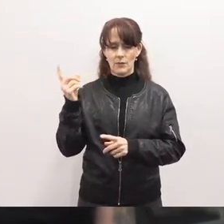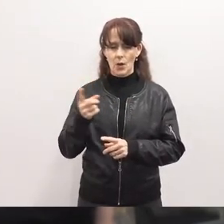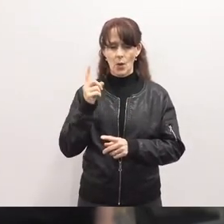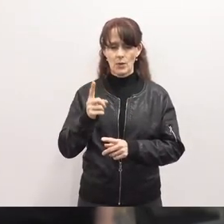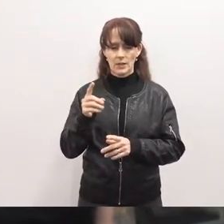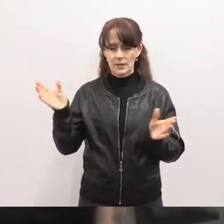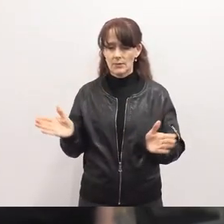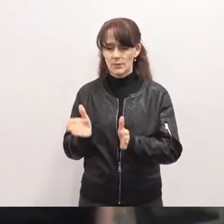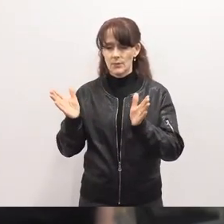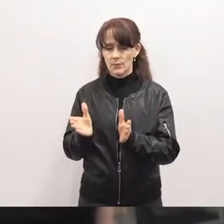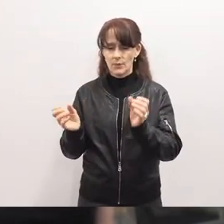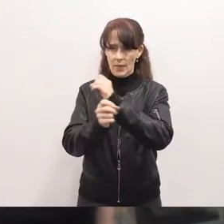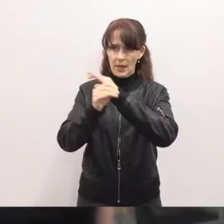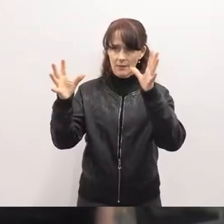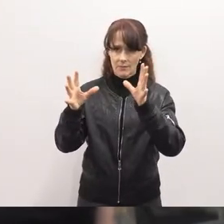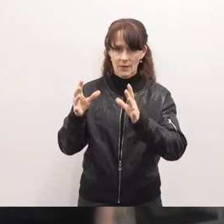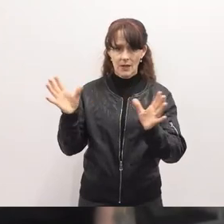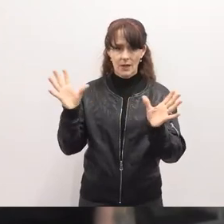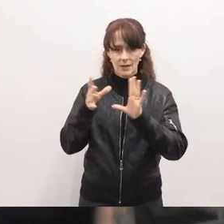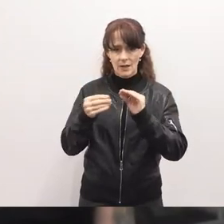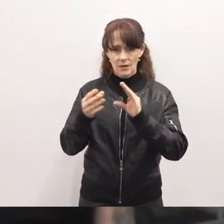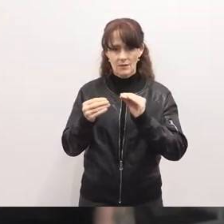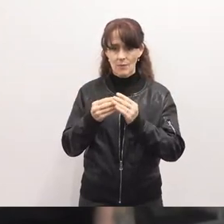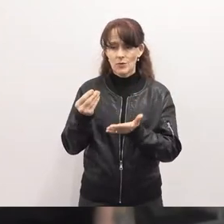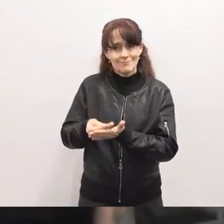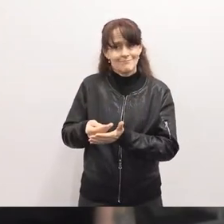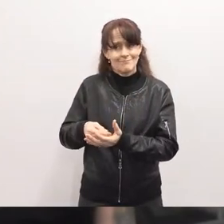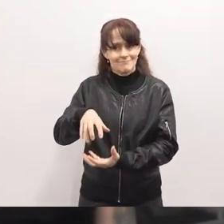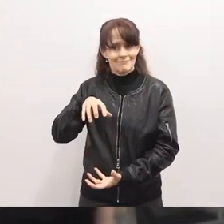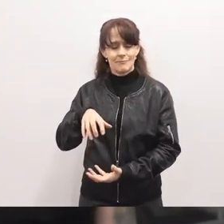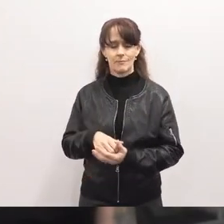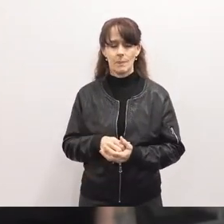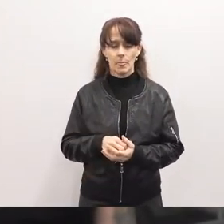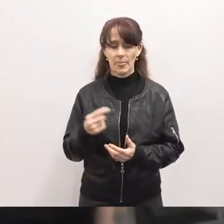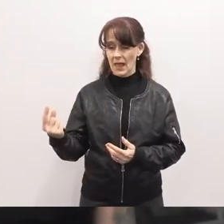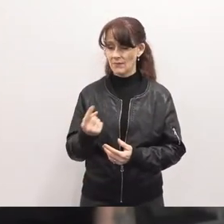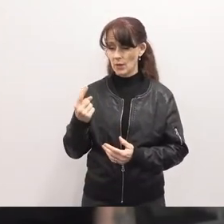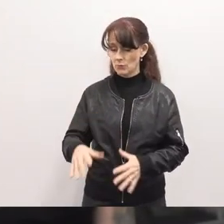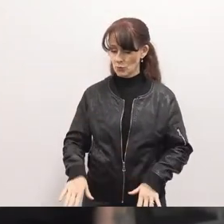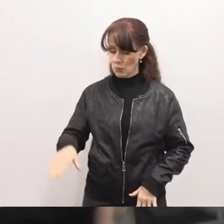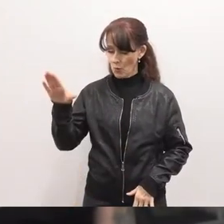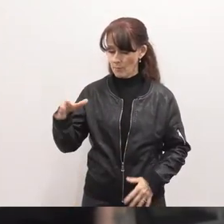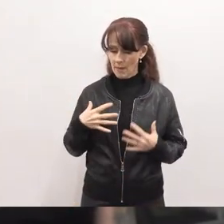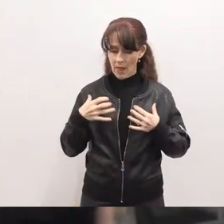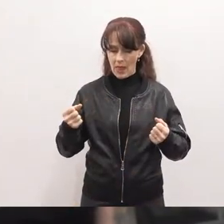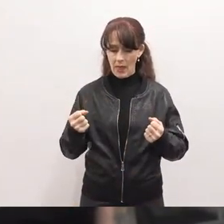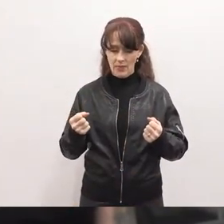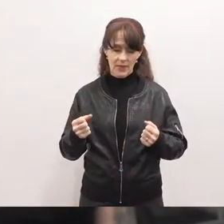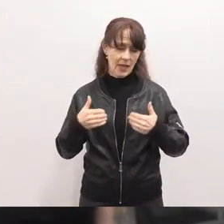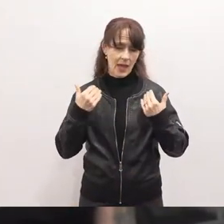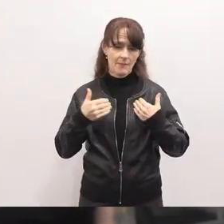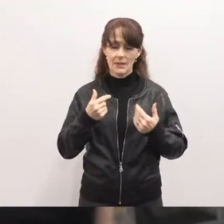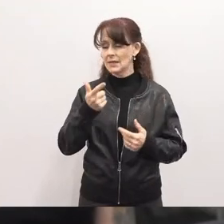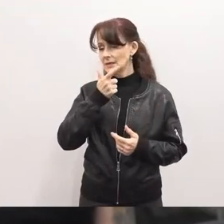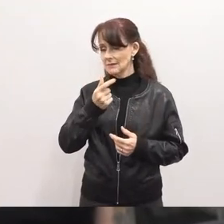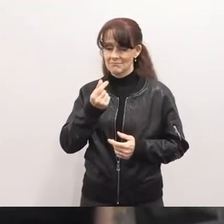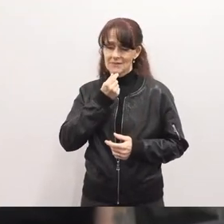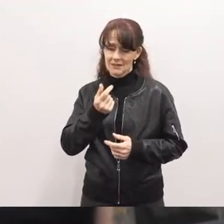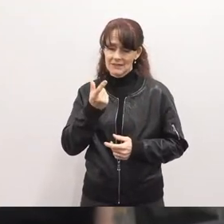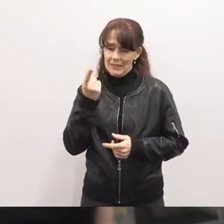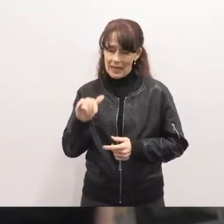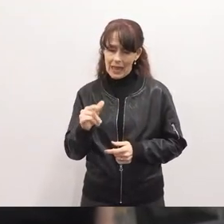narrative because it's the most lucrative. Statistically, if left alone, these kids would grow up to be healthy and happy gay and lesbian adults. It